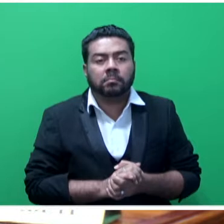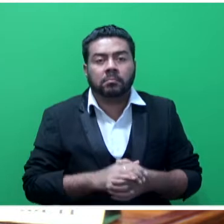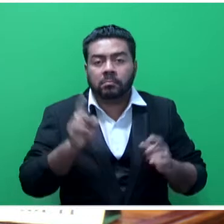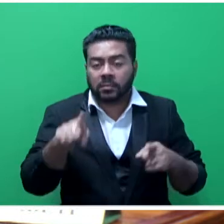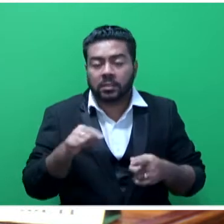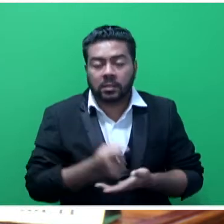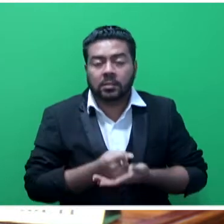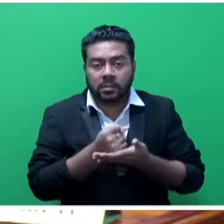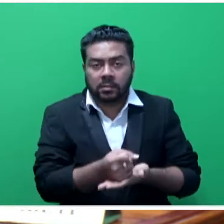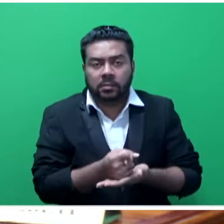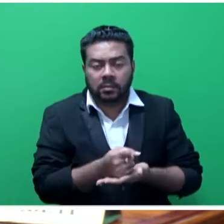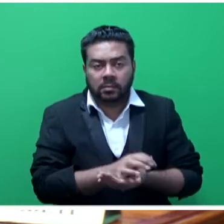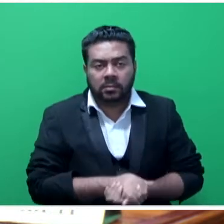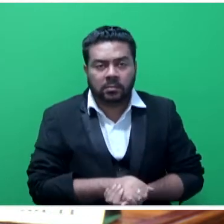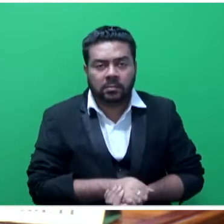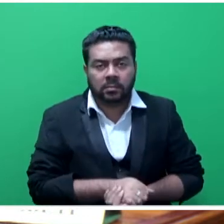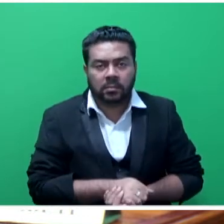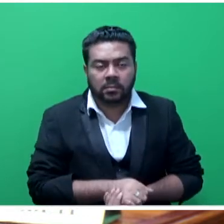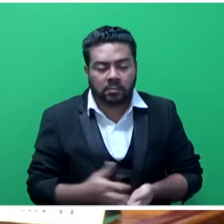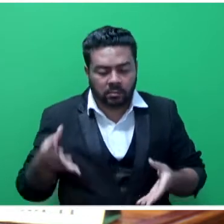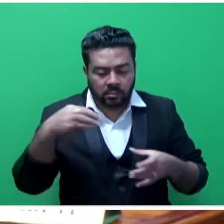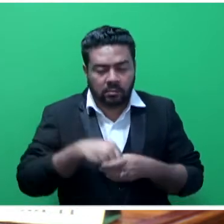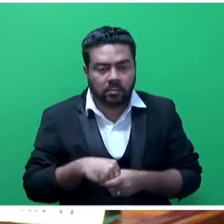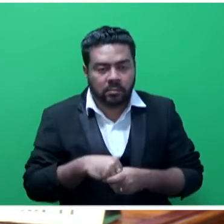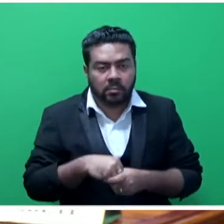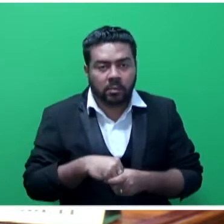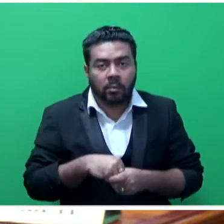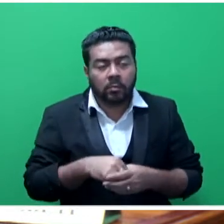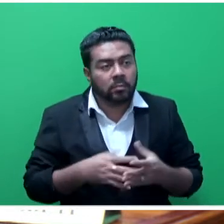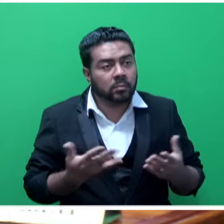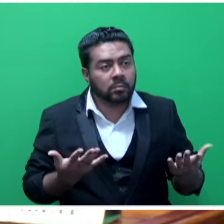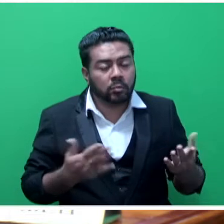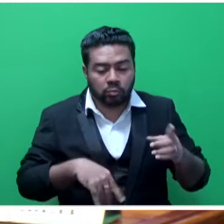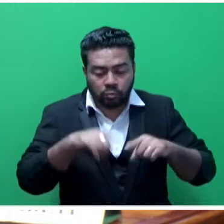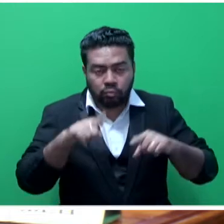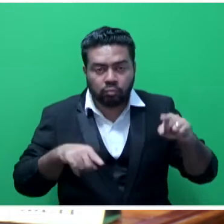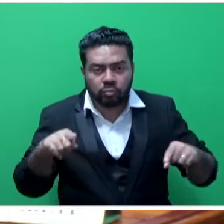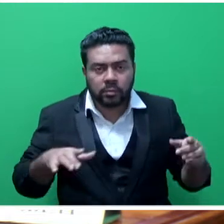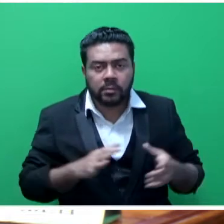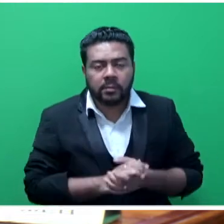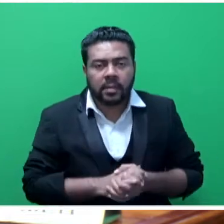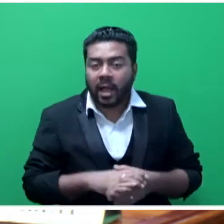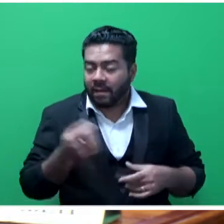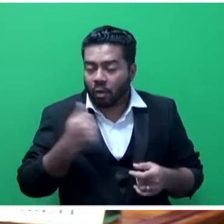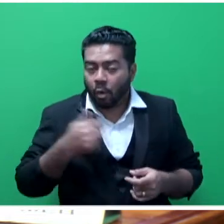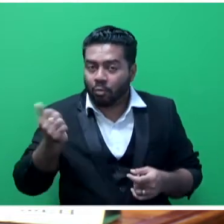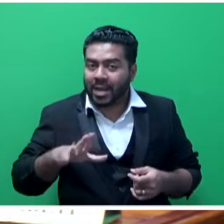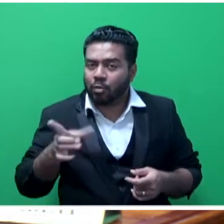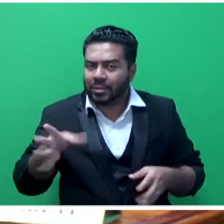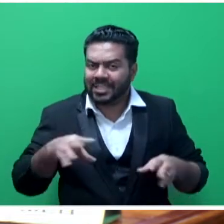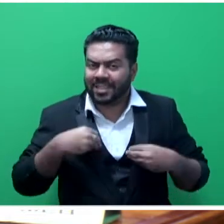assistance will come into batches, if I would say. I have already received the first part of